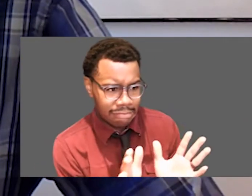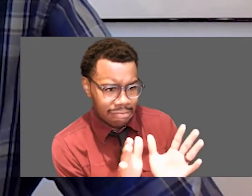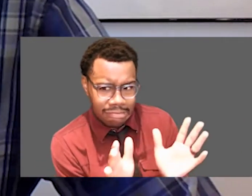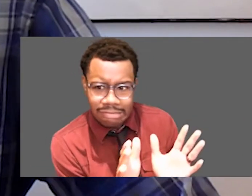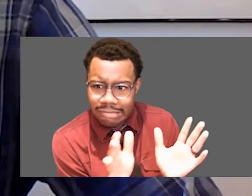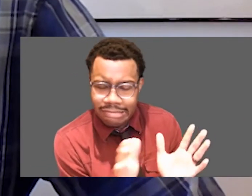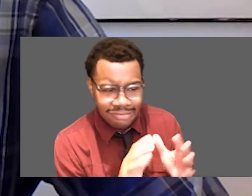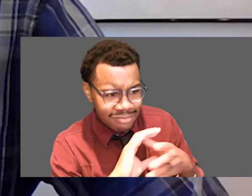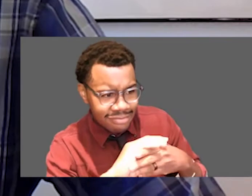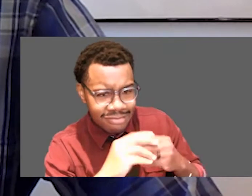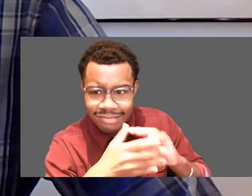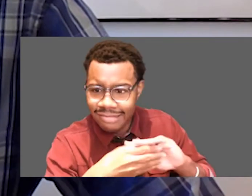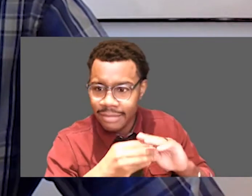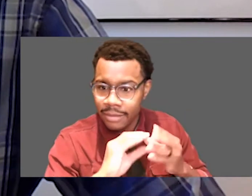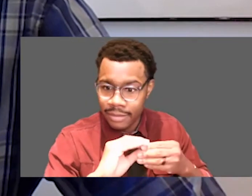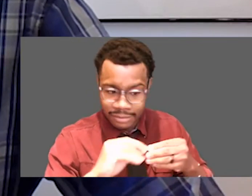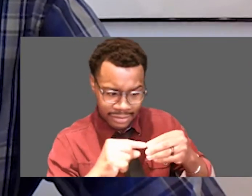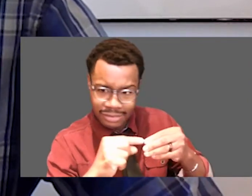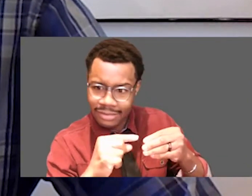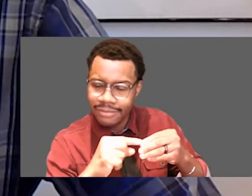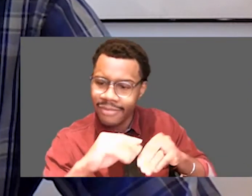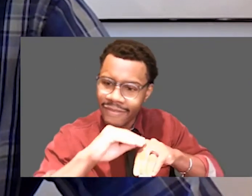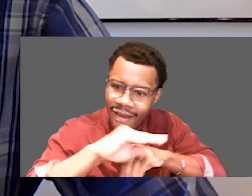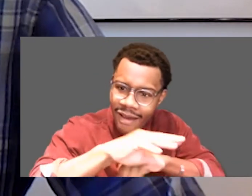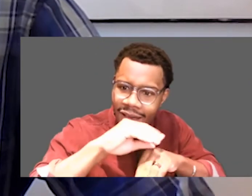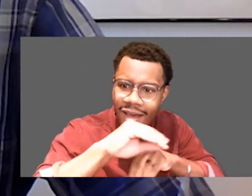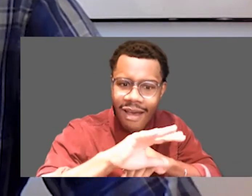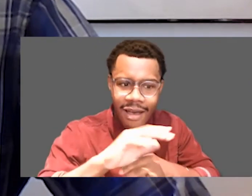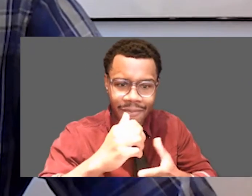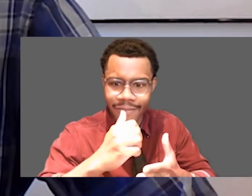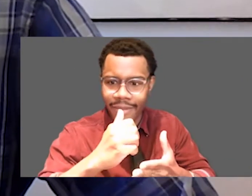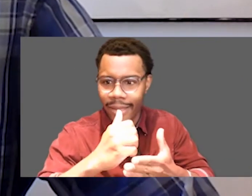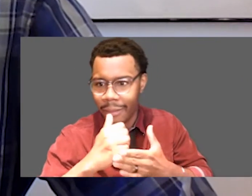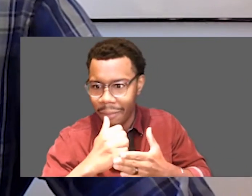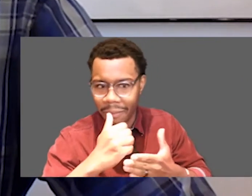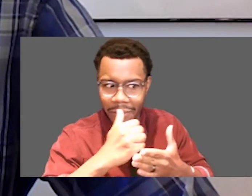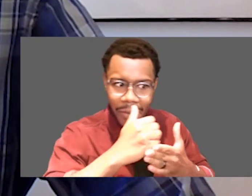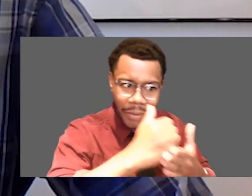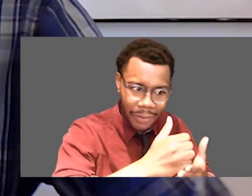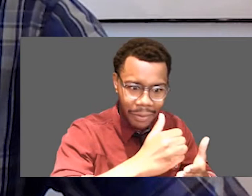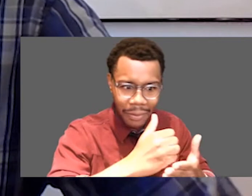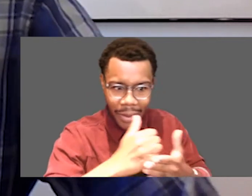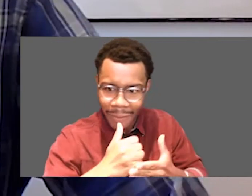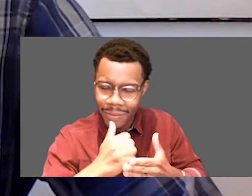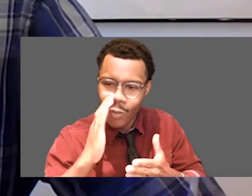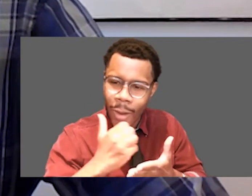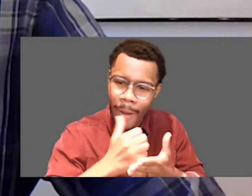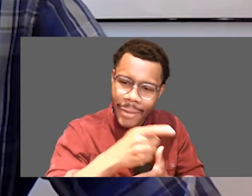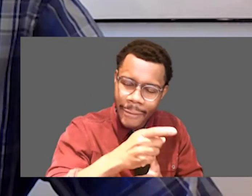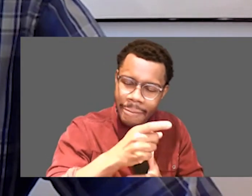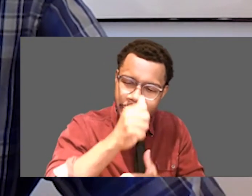the encouragement and advice that would serve him, me, well, during some of the darkest, hopeless days and